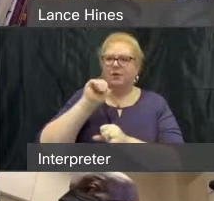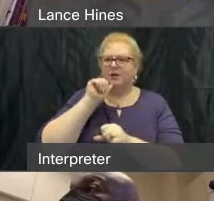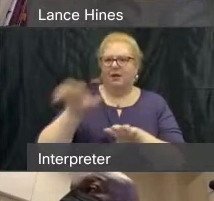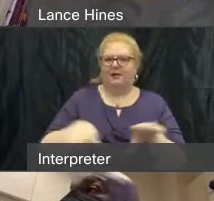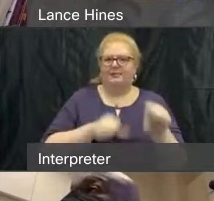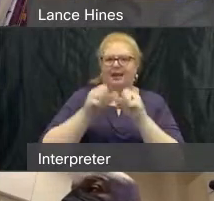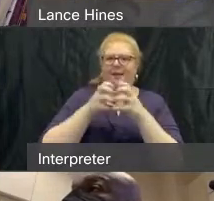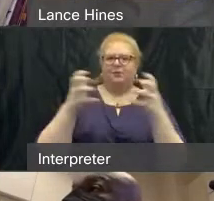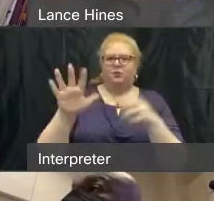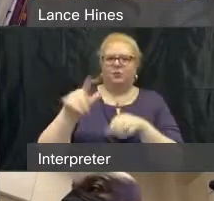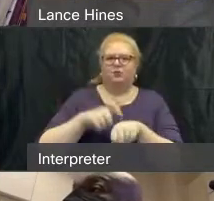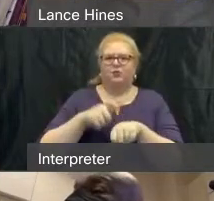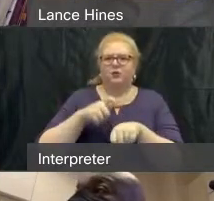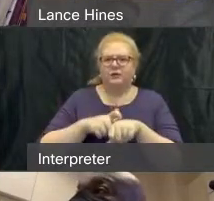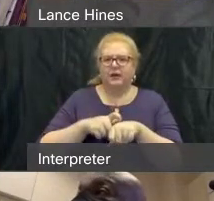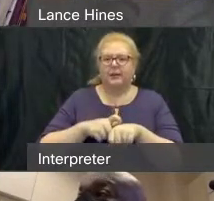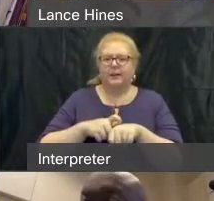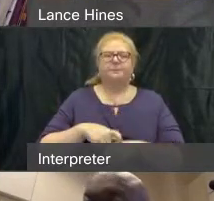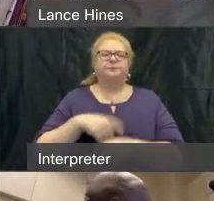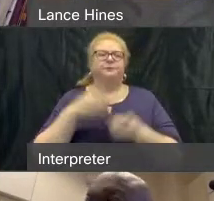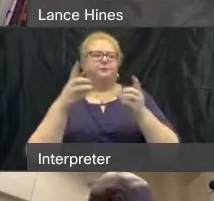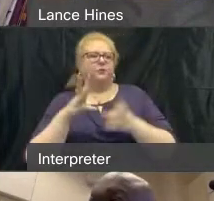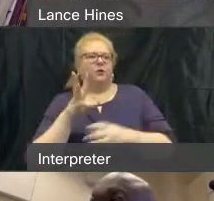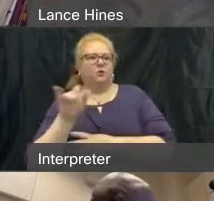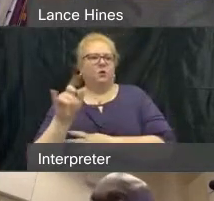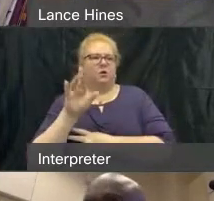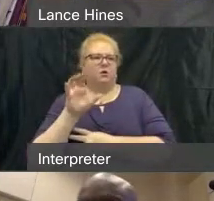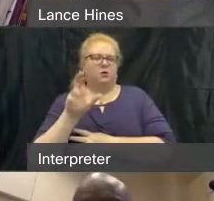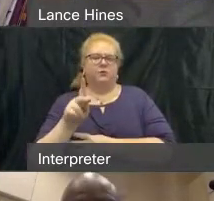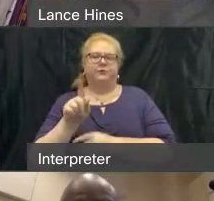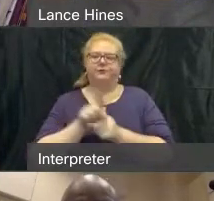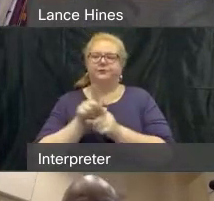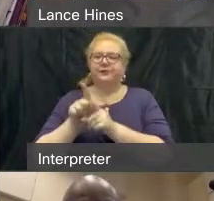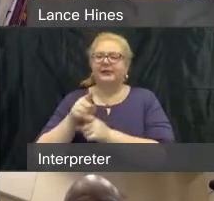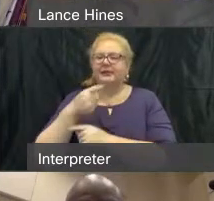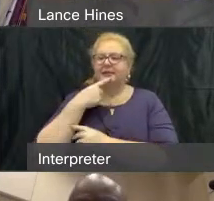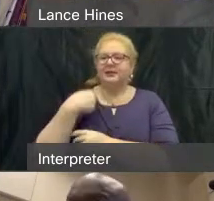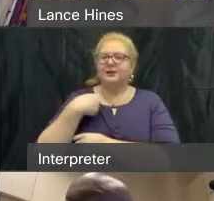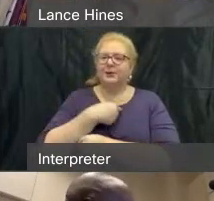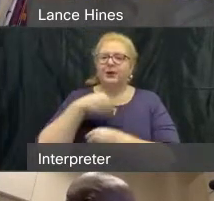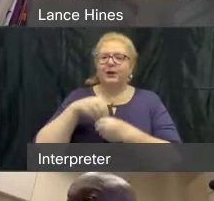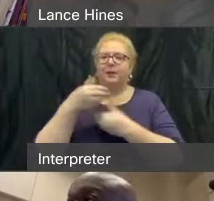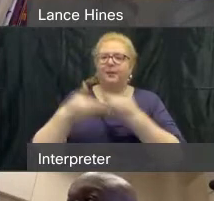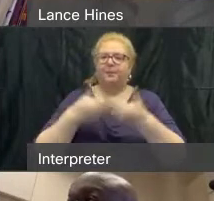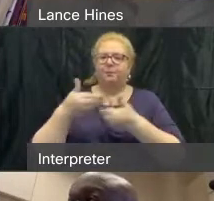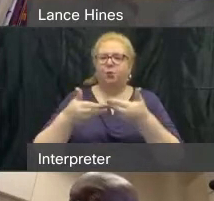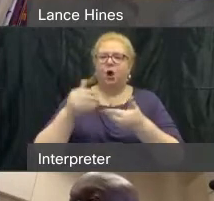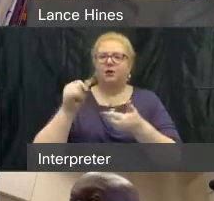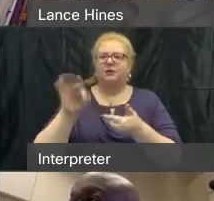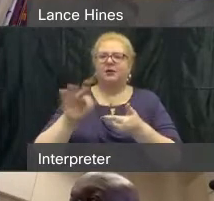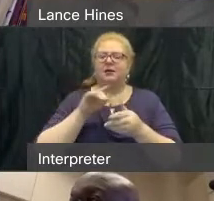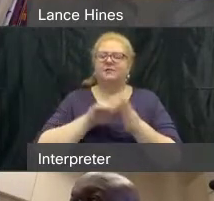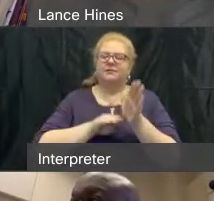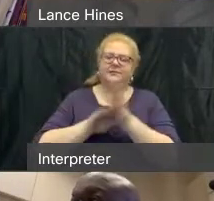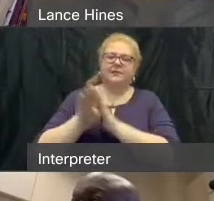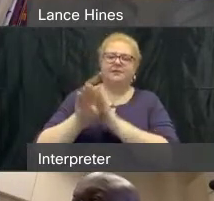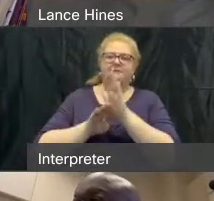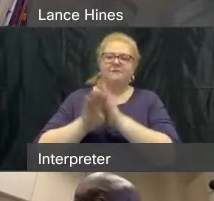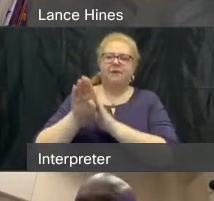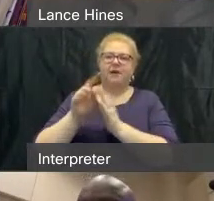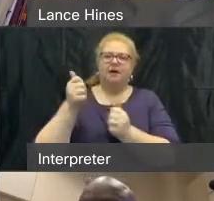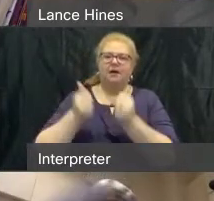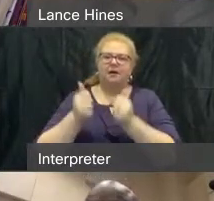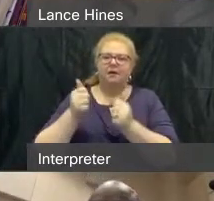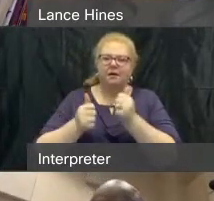Sure. We, as I said, we're in the process of developing what